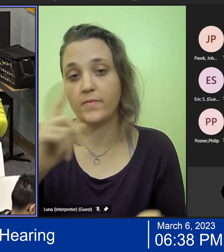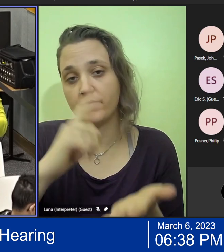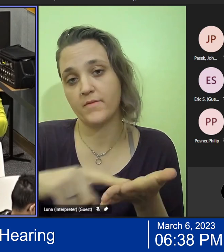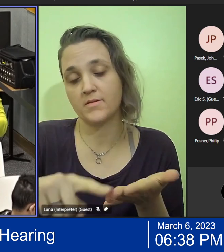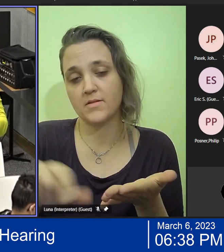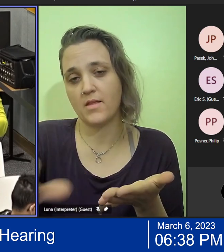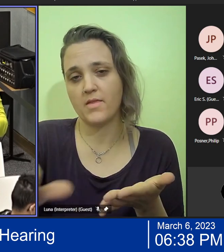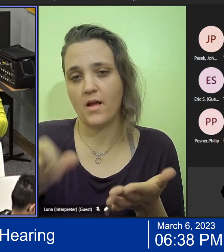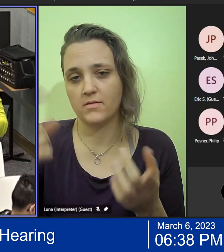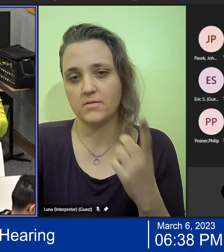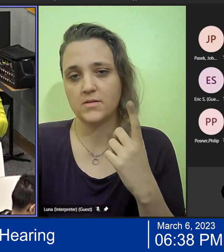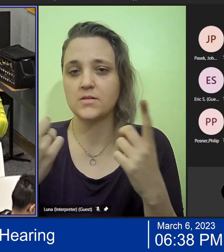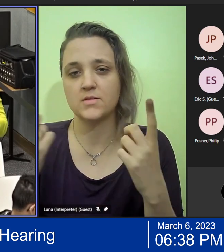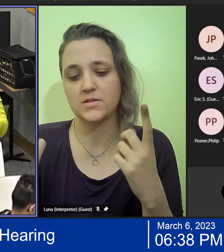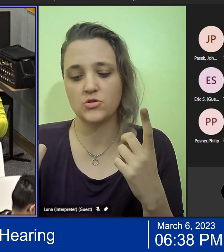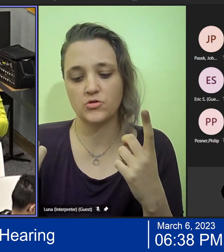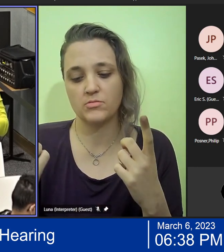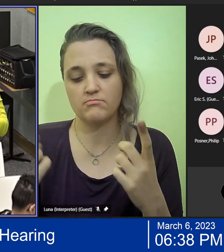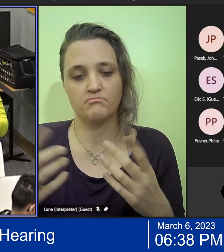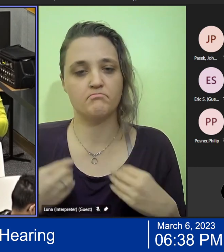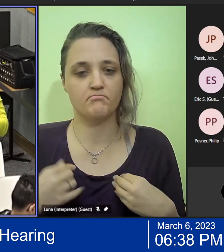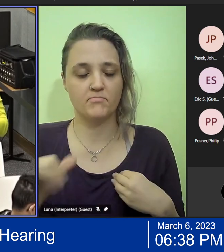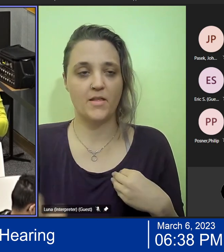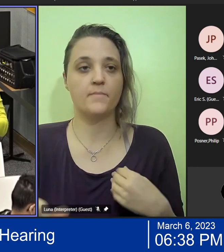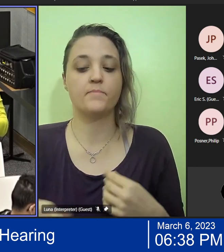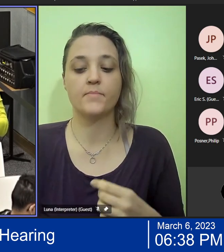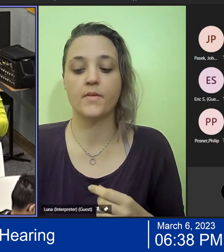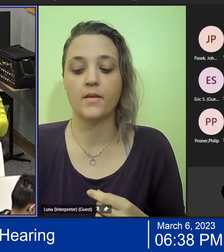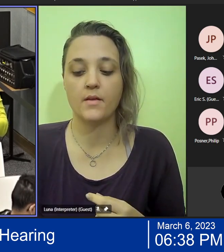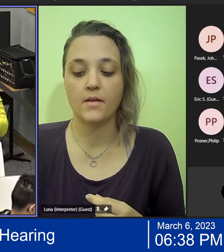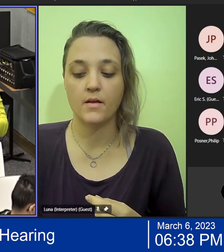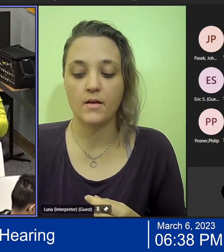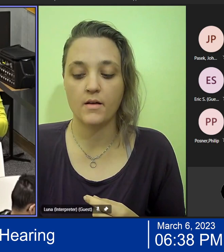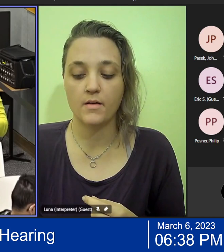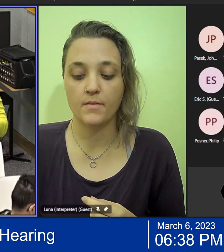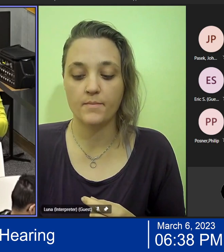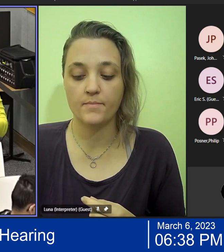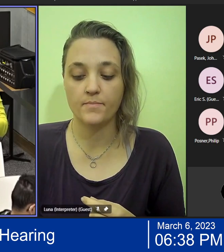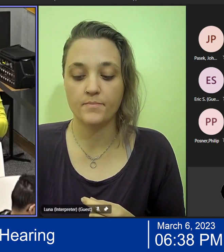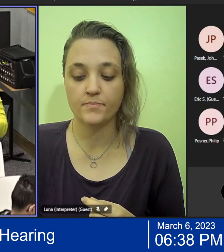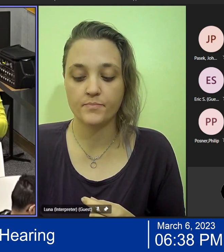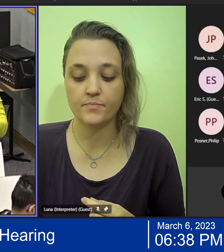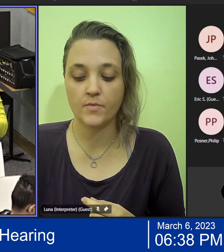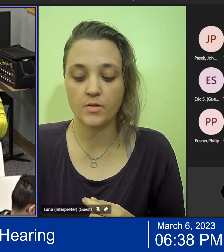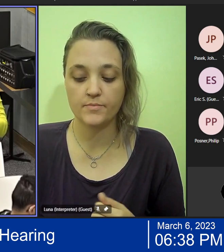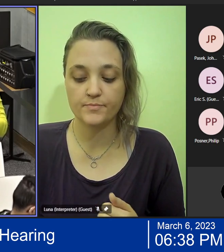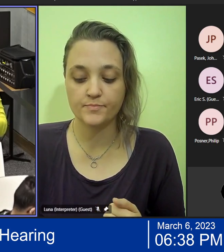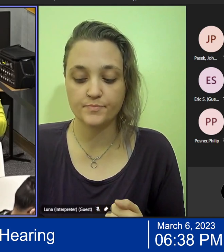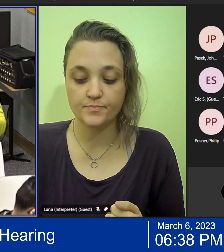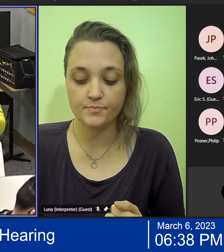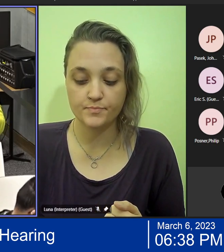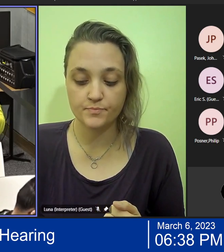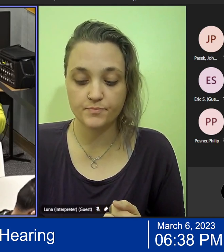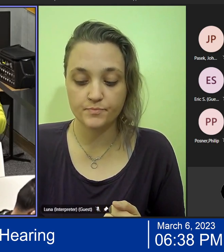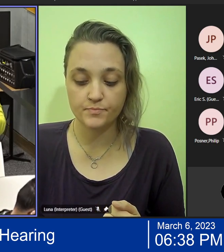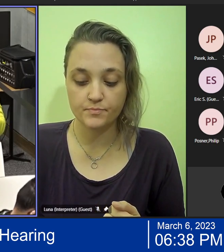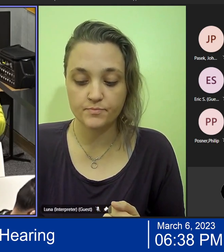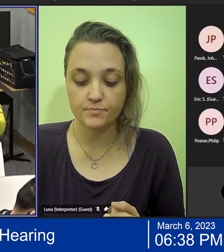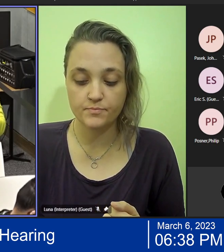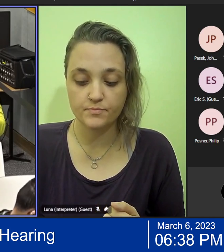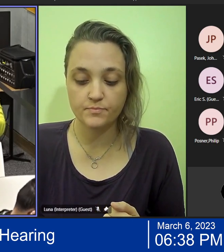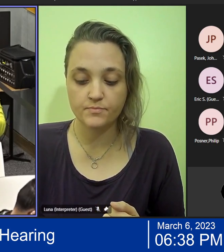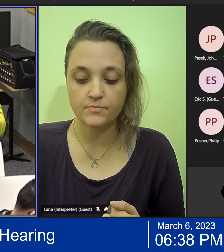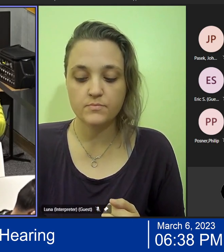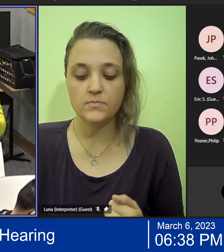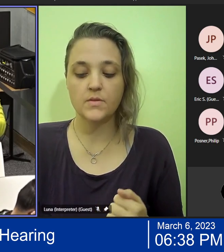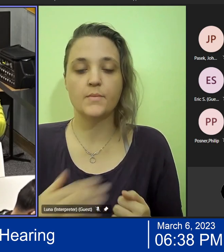suggest Metro, you know, investigate that and consider that path of offering. Also, please keep the